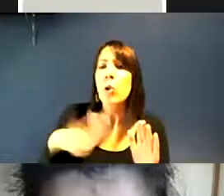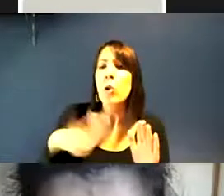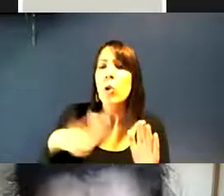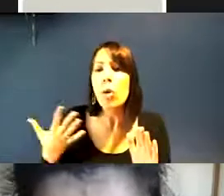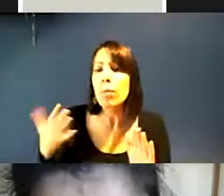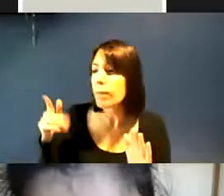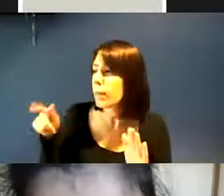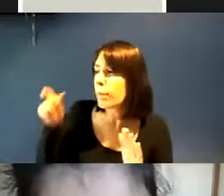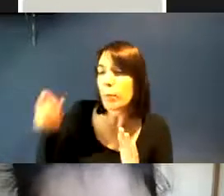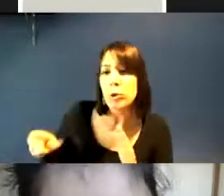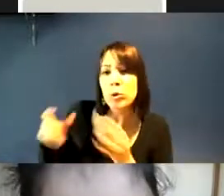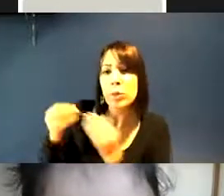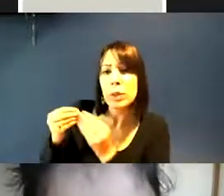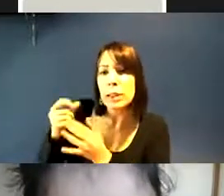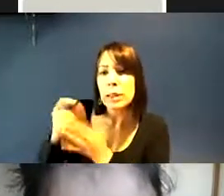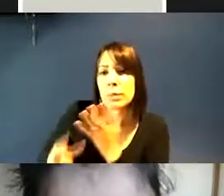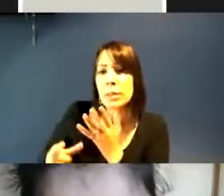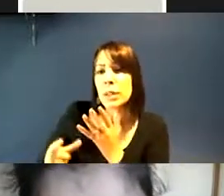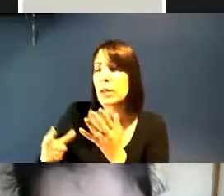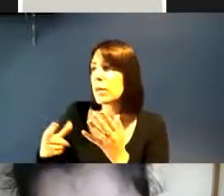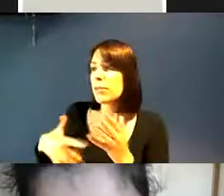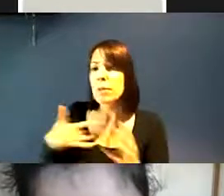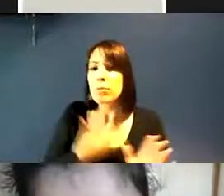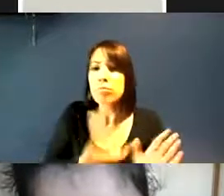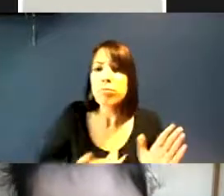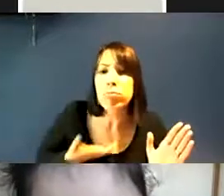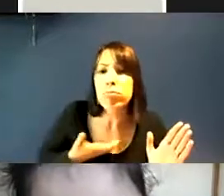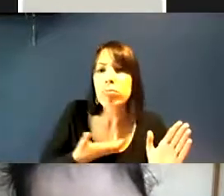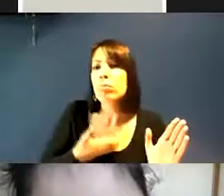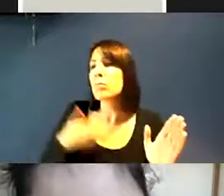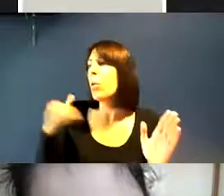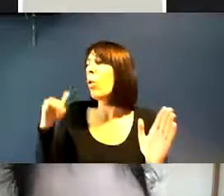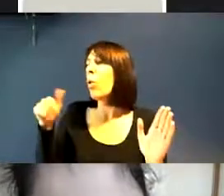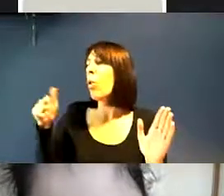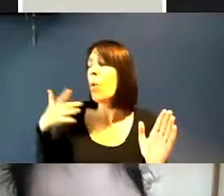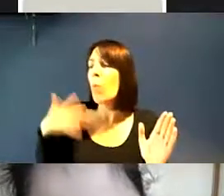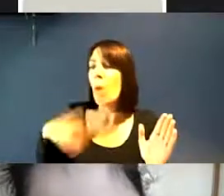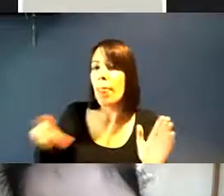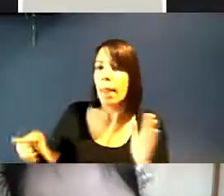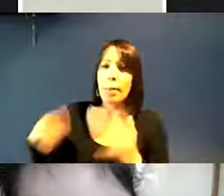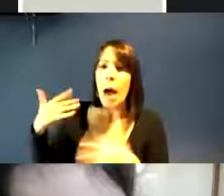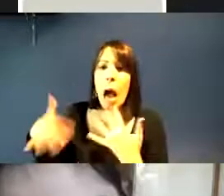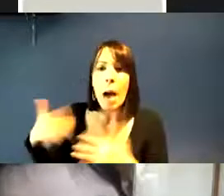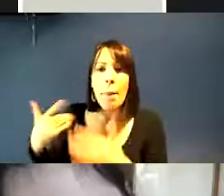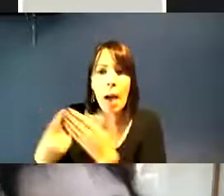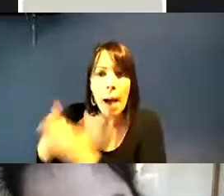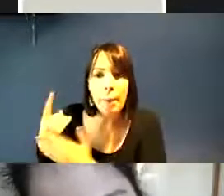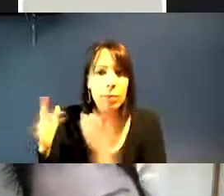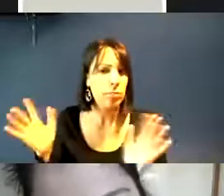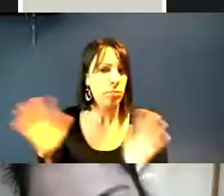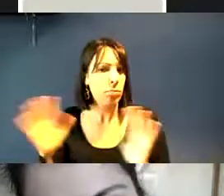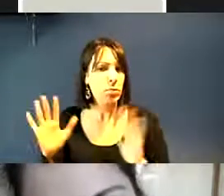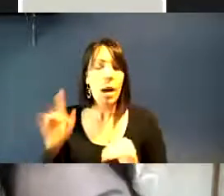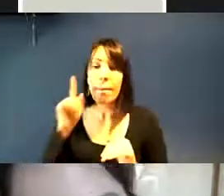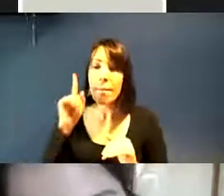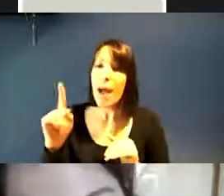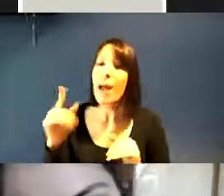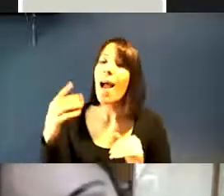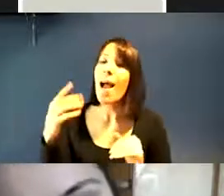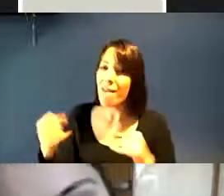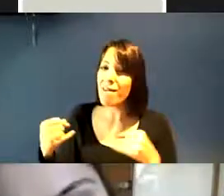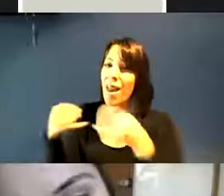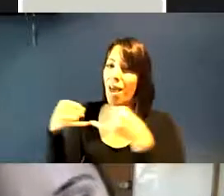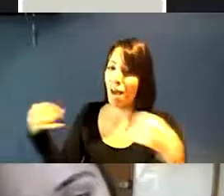in a situation where they might be uncomfortable or might not know how to handle things. But there is a line between concern